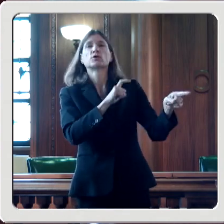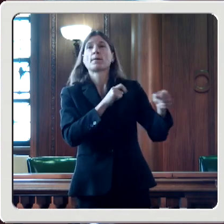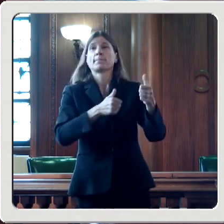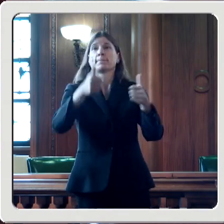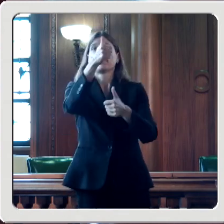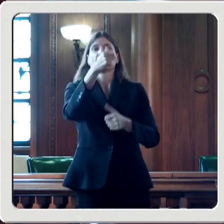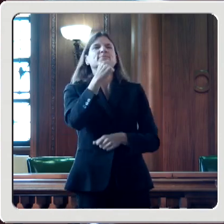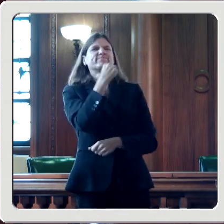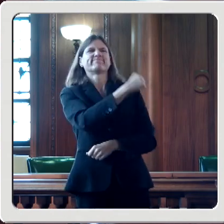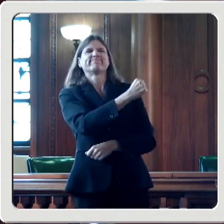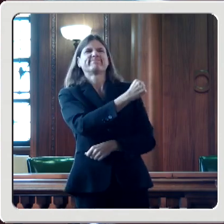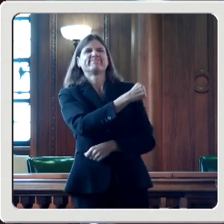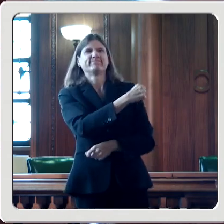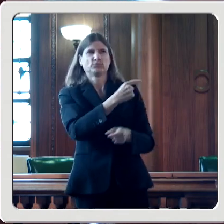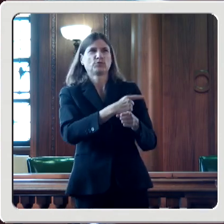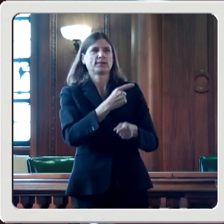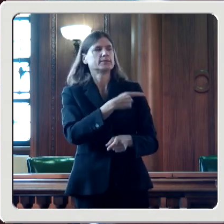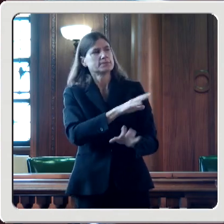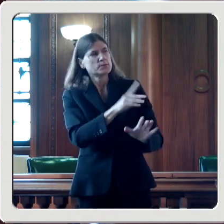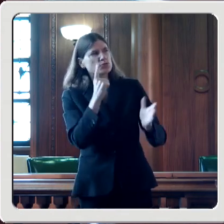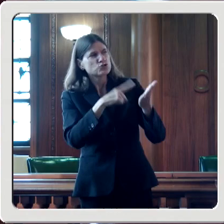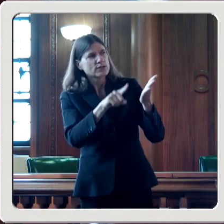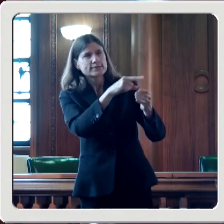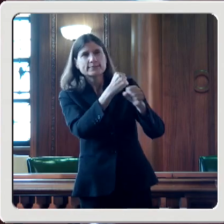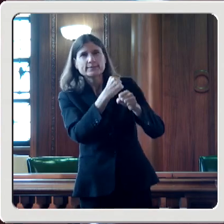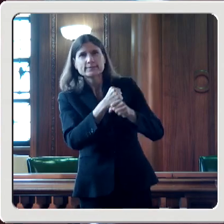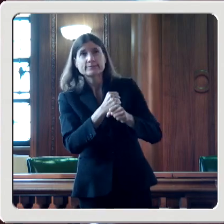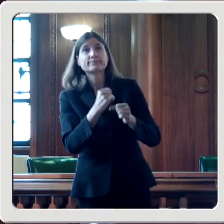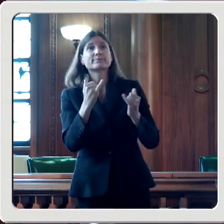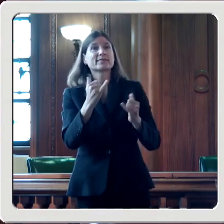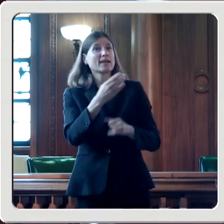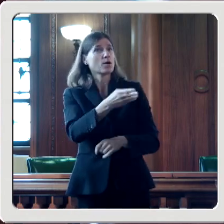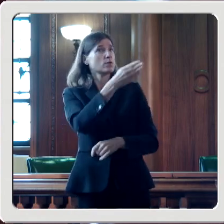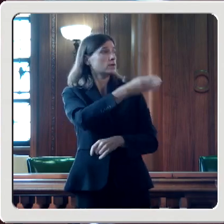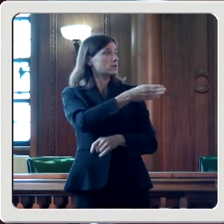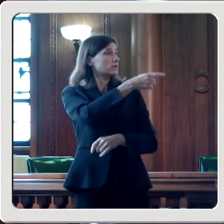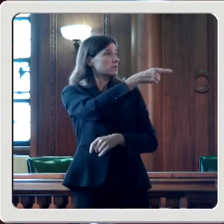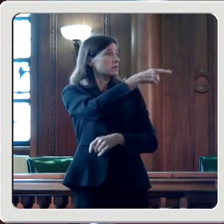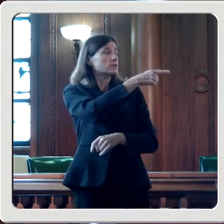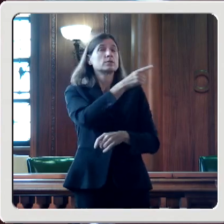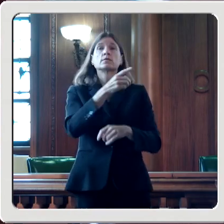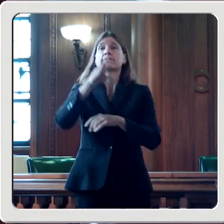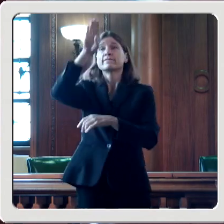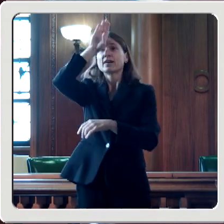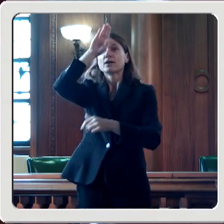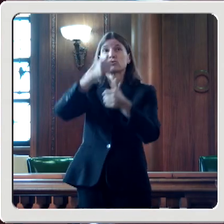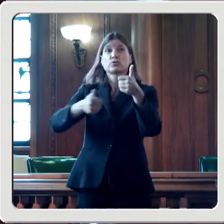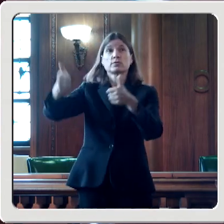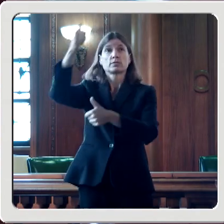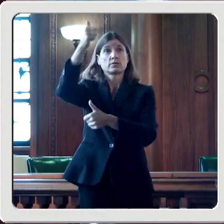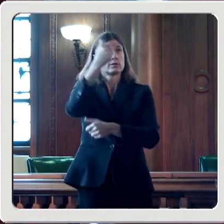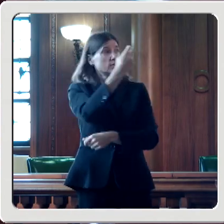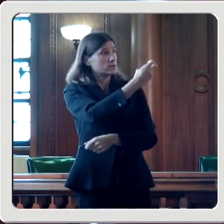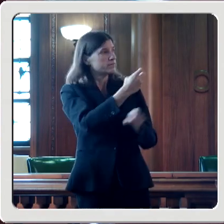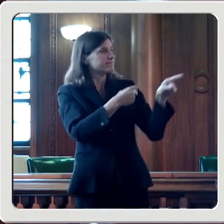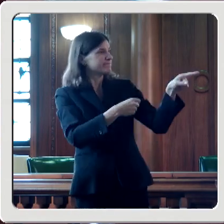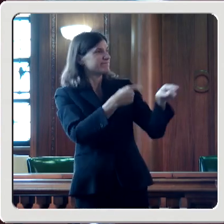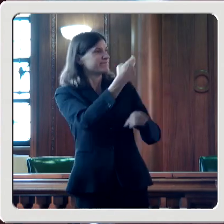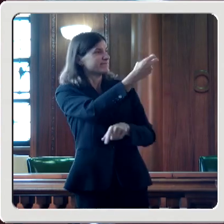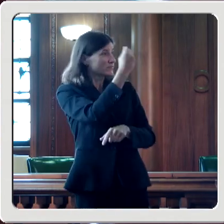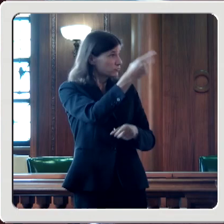that. Commissioner Calvi and the fire department, COVID, one is down. They had a busy weekend, and it was very, very